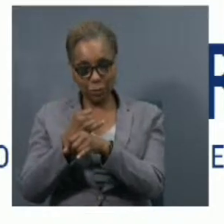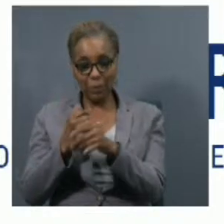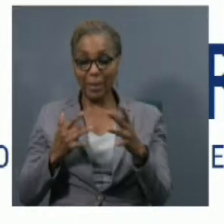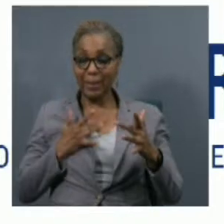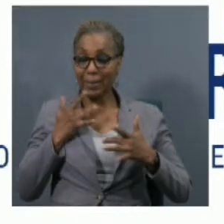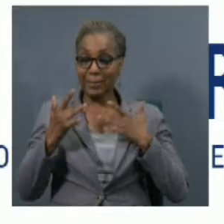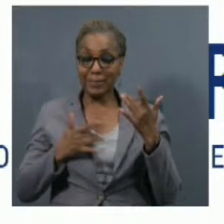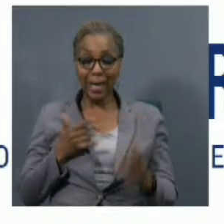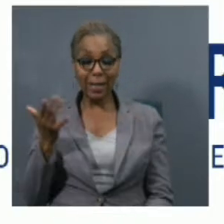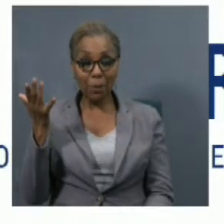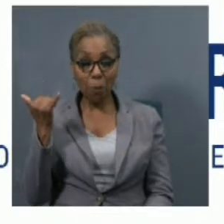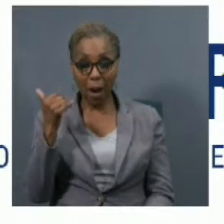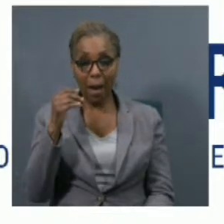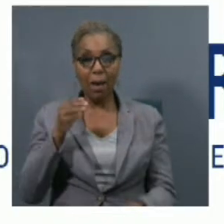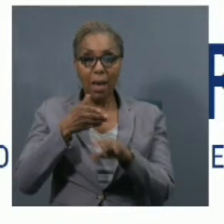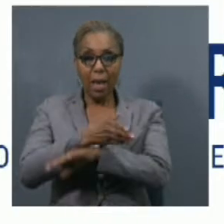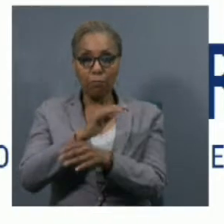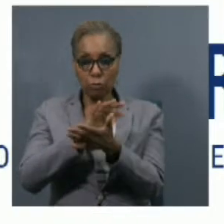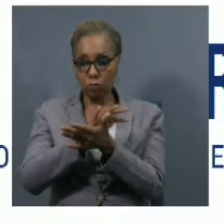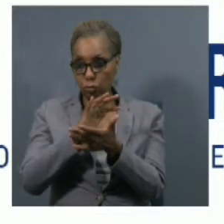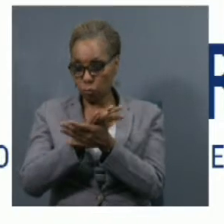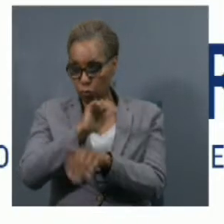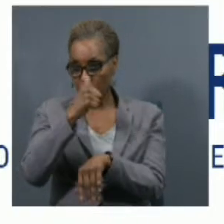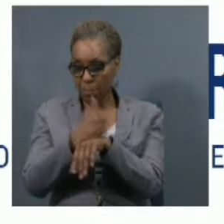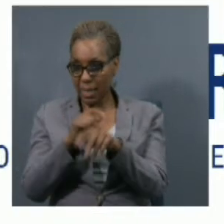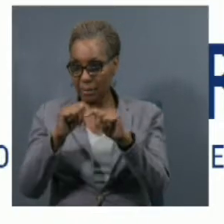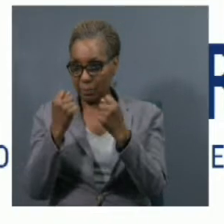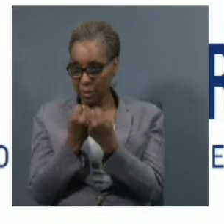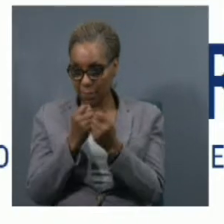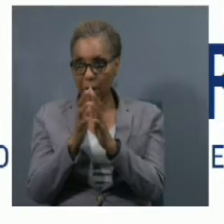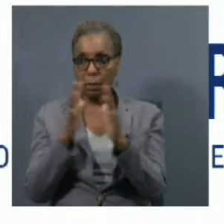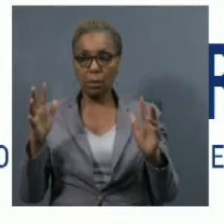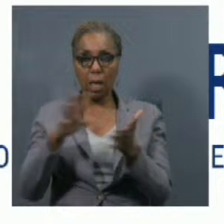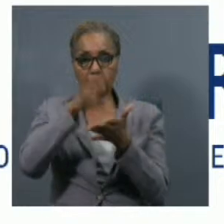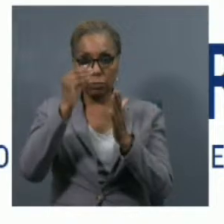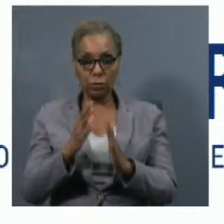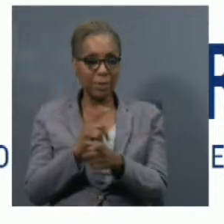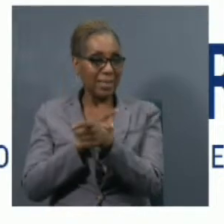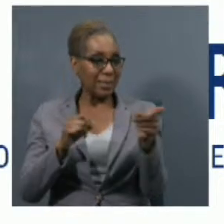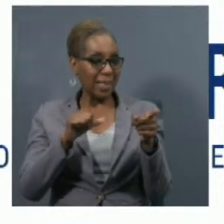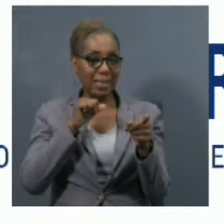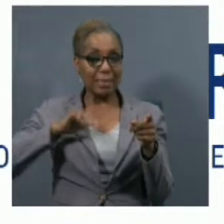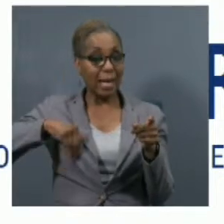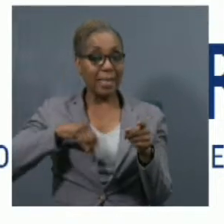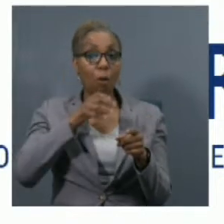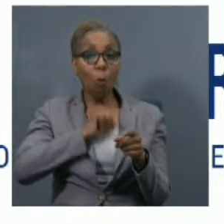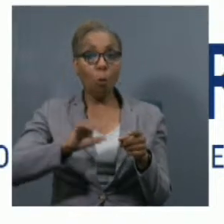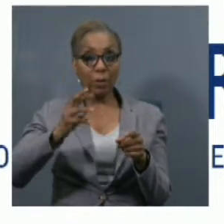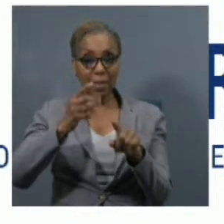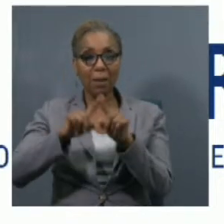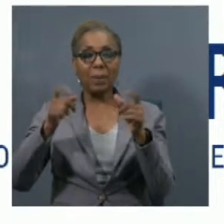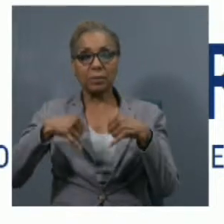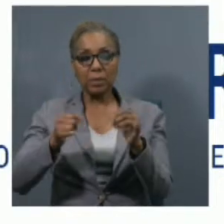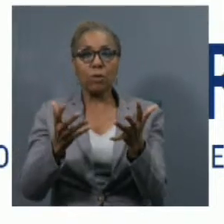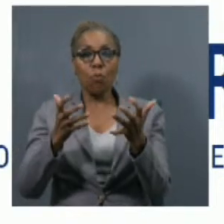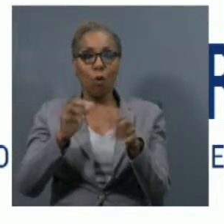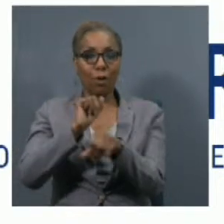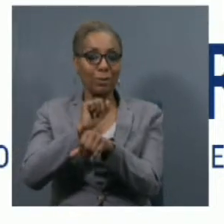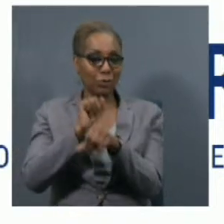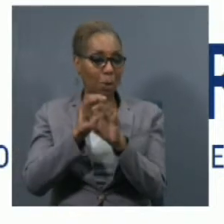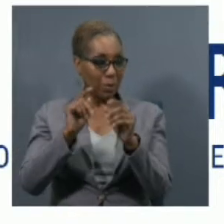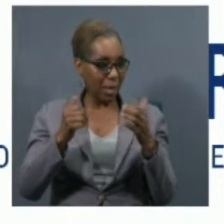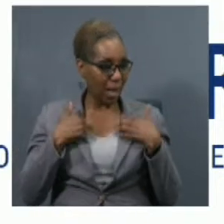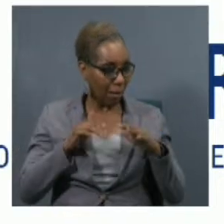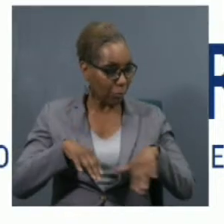about that was we asked our school-based team, there are a lot of students who aren't quite 16, but they still want a job. Many of you have children, and you